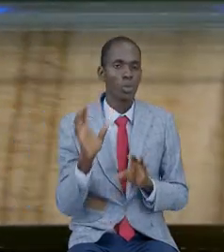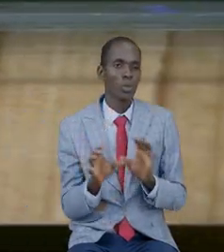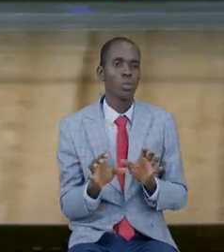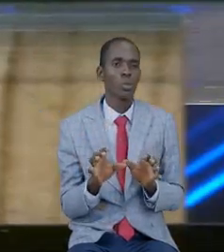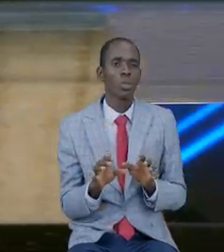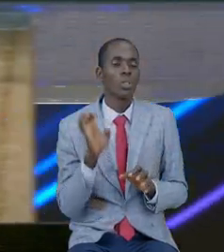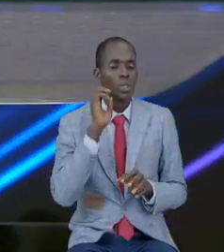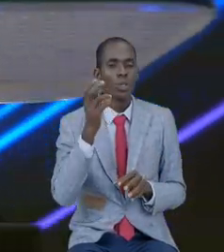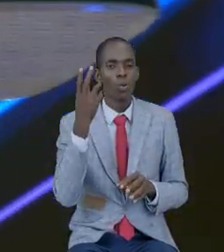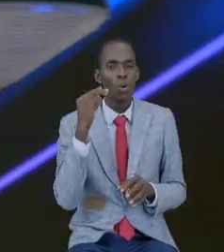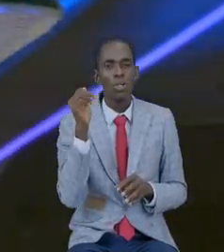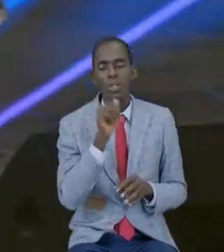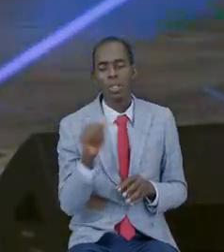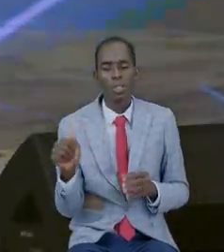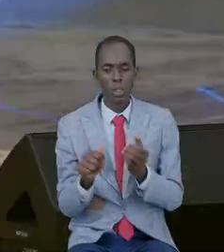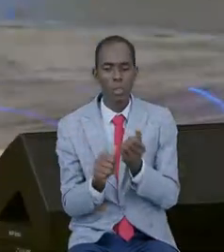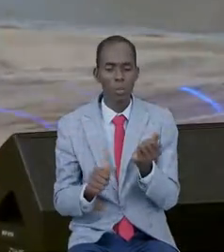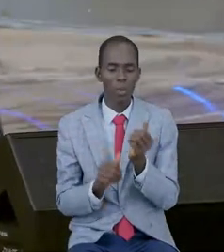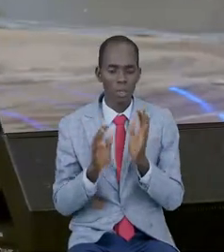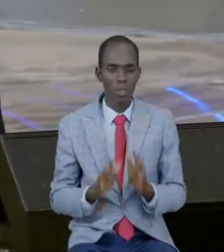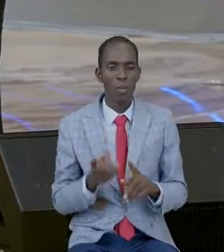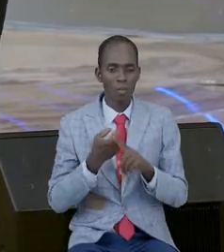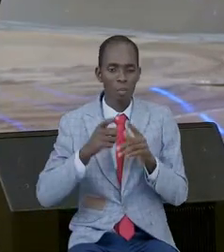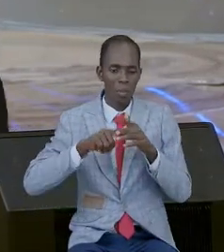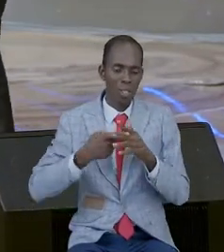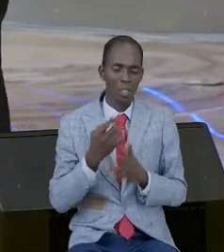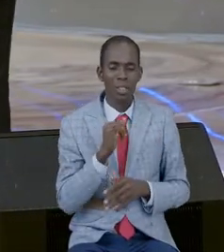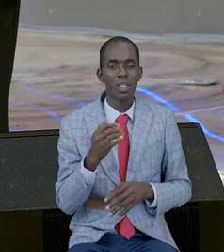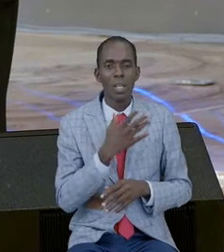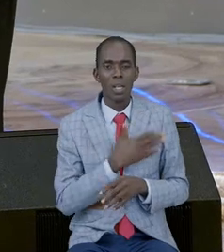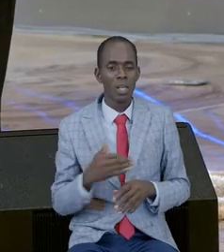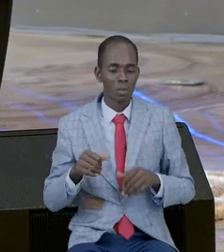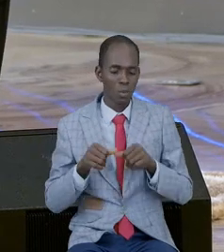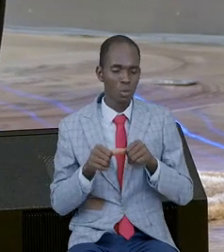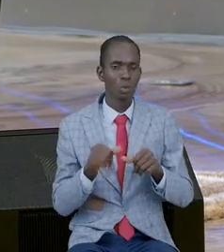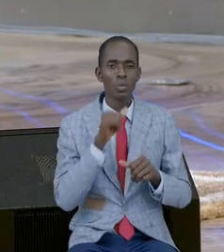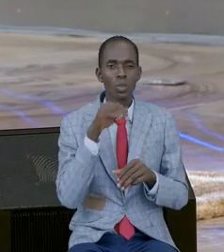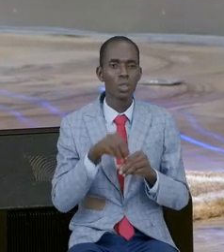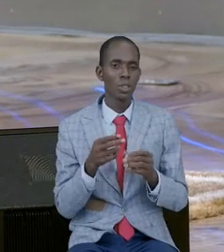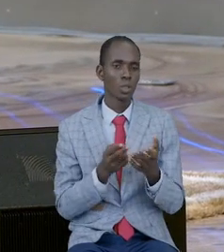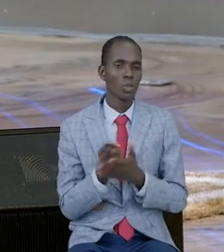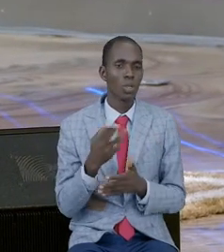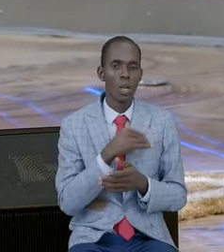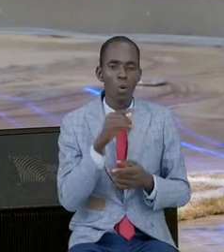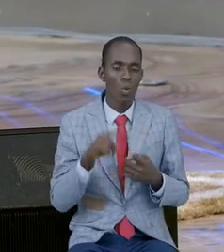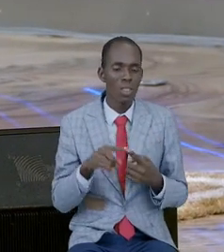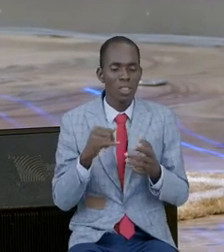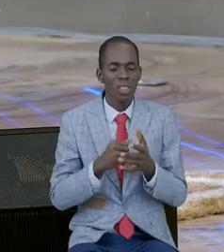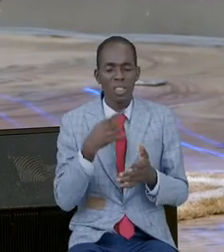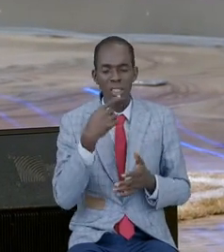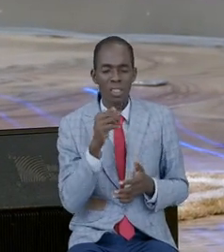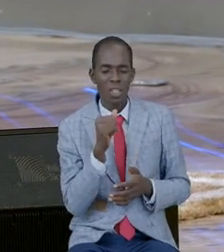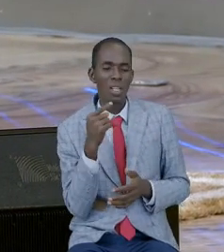murderer from the beginning and abode knowledge in the truth and when he tells a lie he